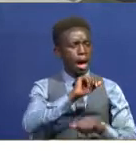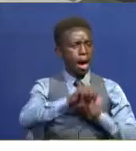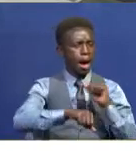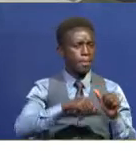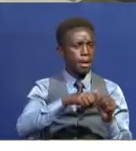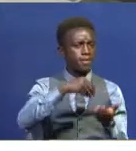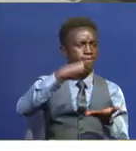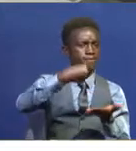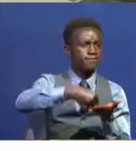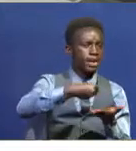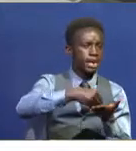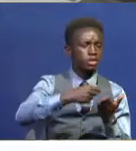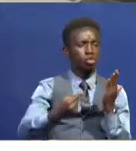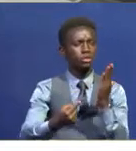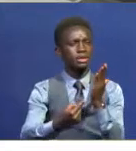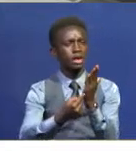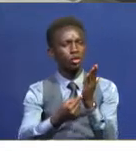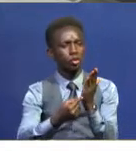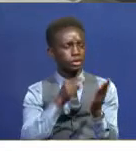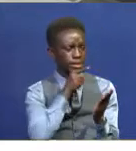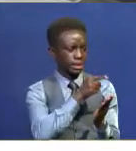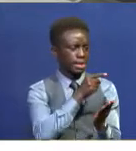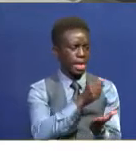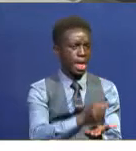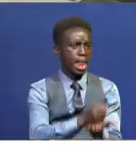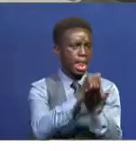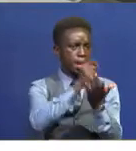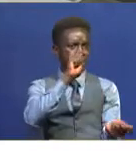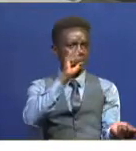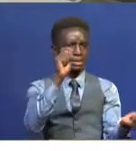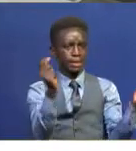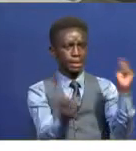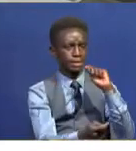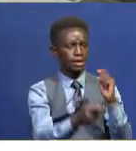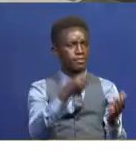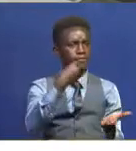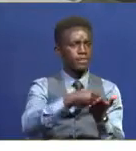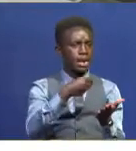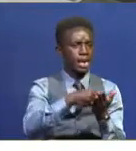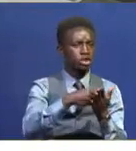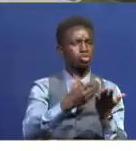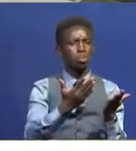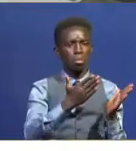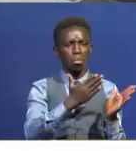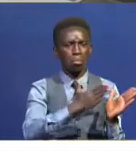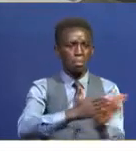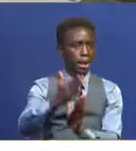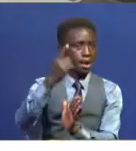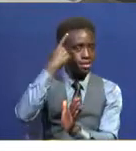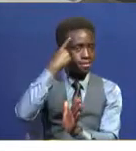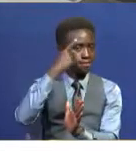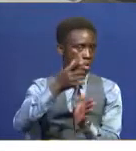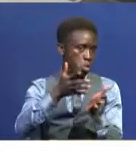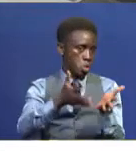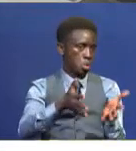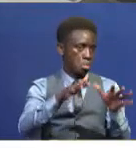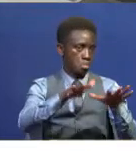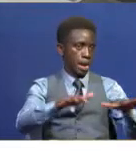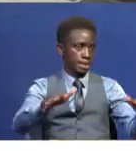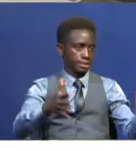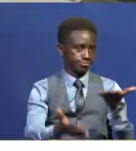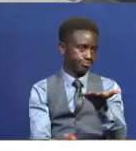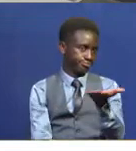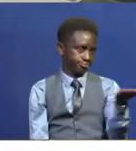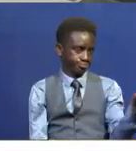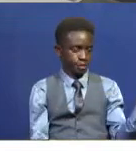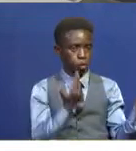how fintech now is playing into transforming the Kenyan financial market. We've looked at money market fund and also bonds, that are some of the options that Kenyans have